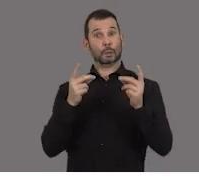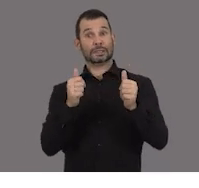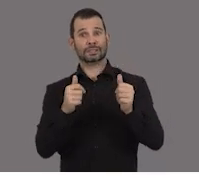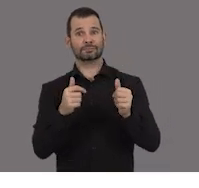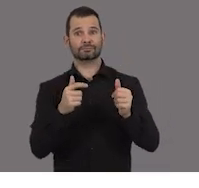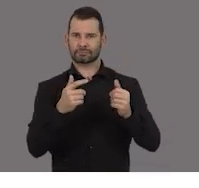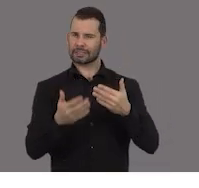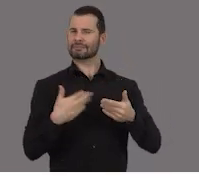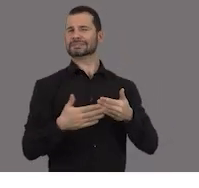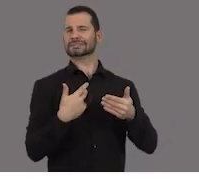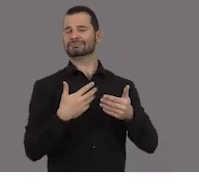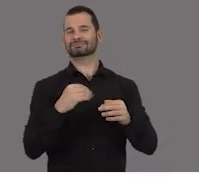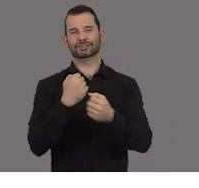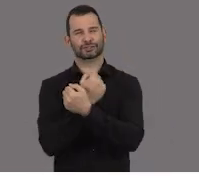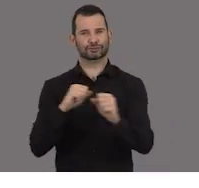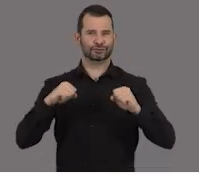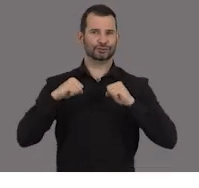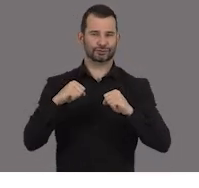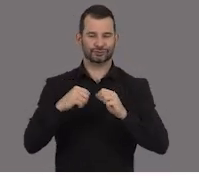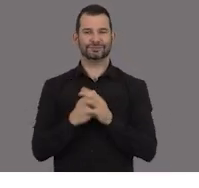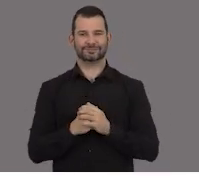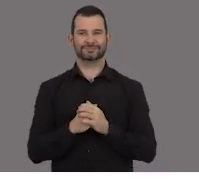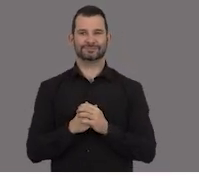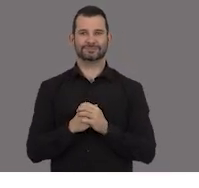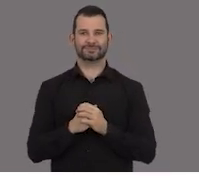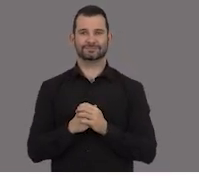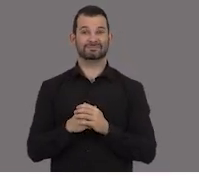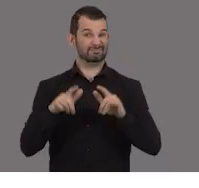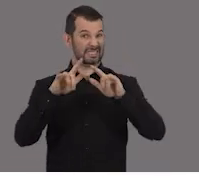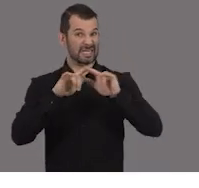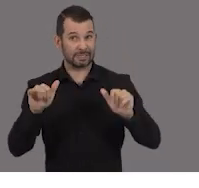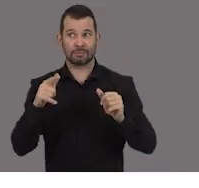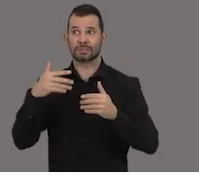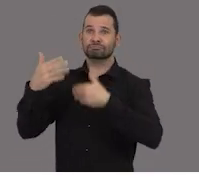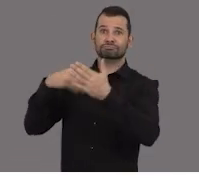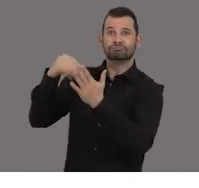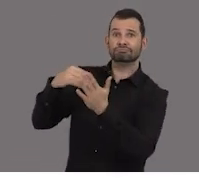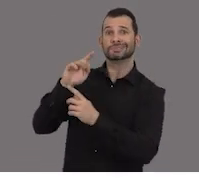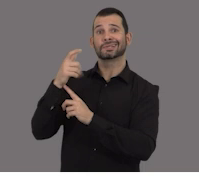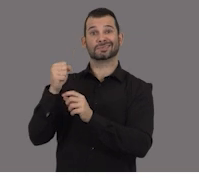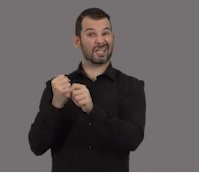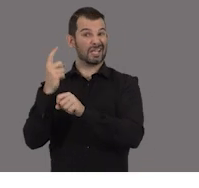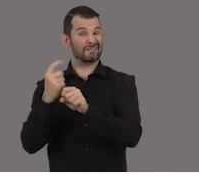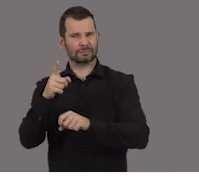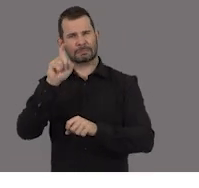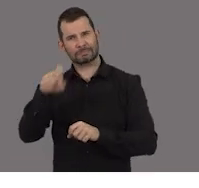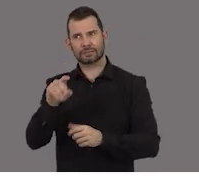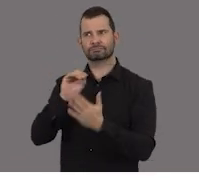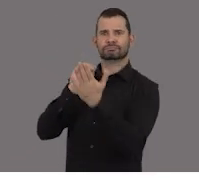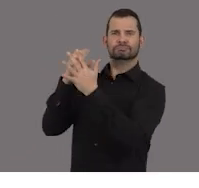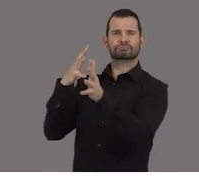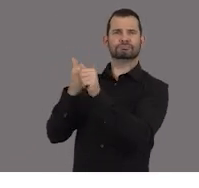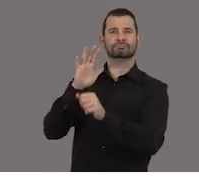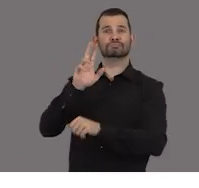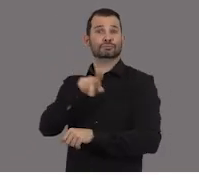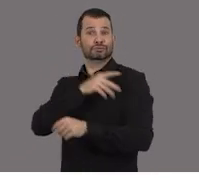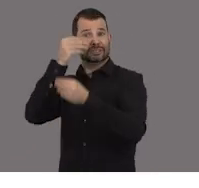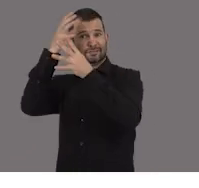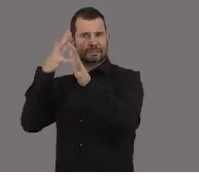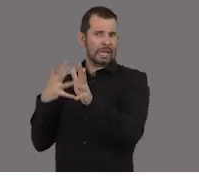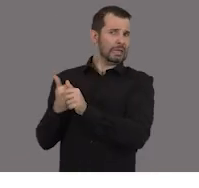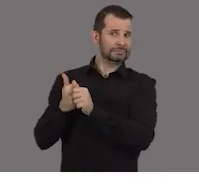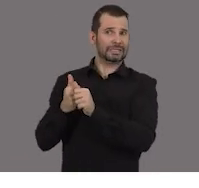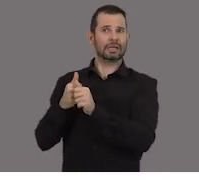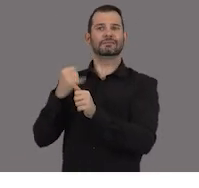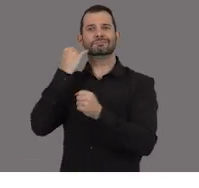and benefit affairs online quickly, conveniently, and securely. Along with doing your taxes every year,